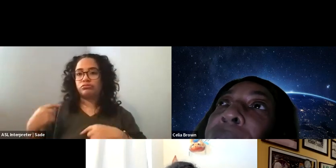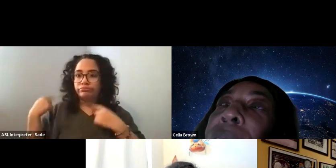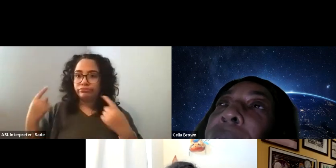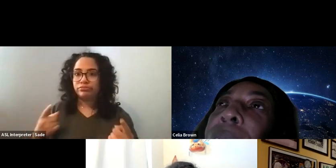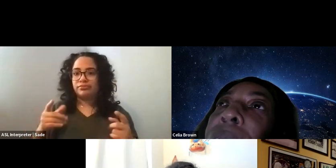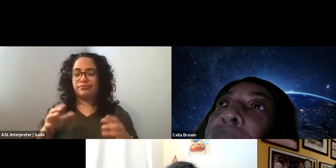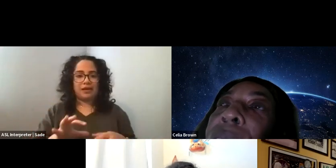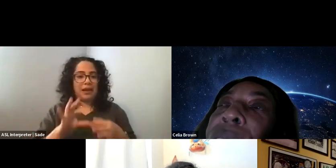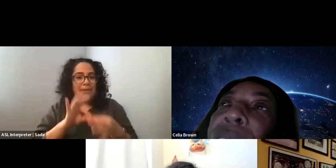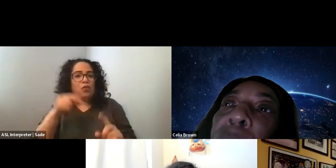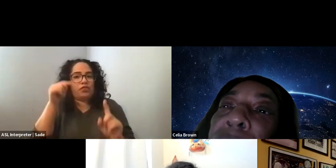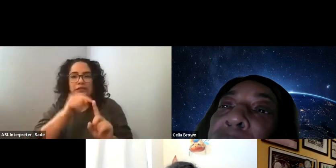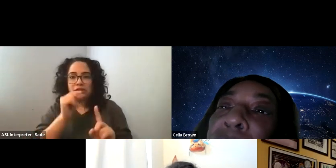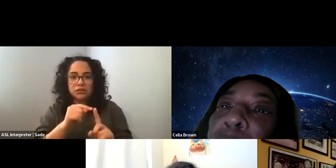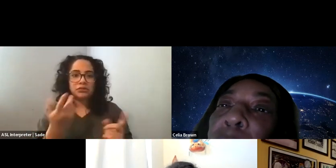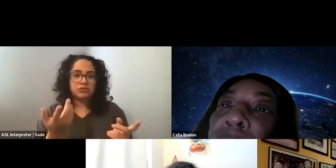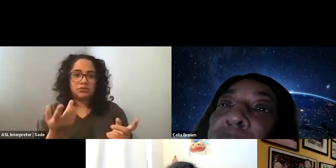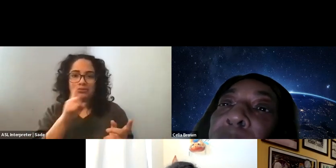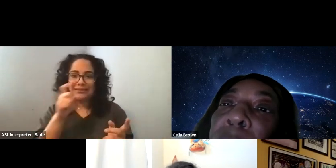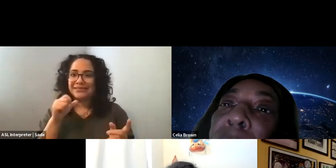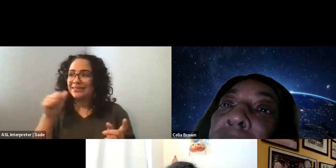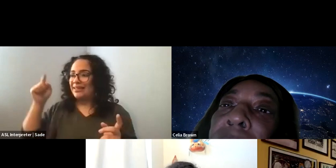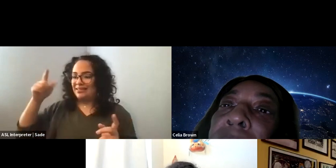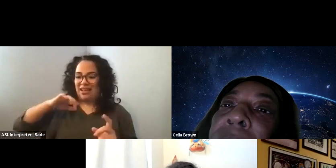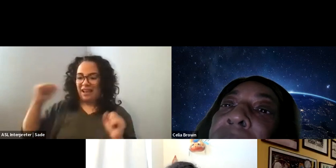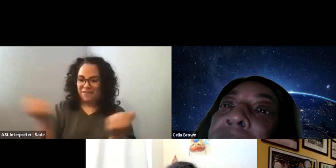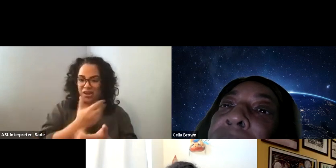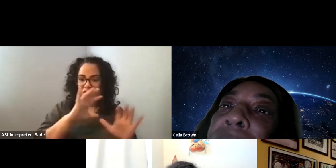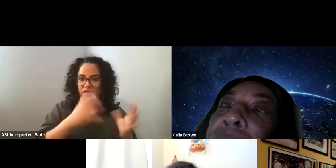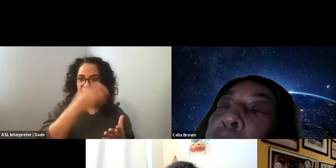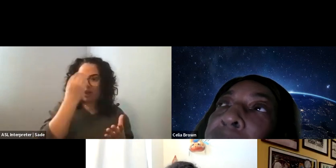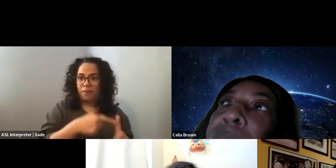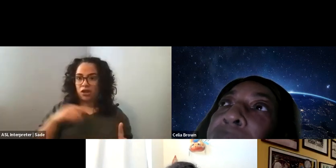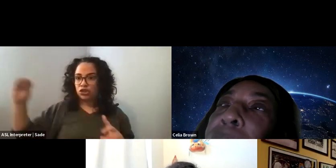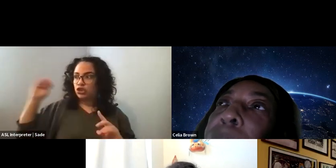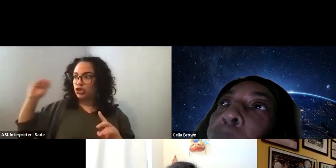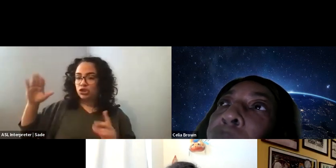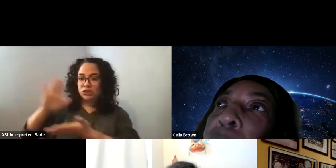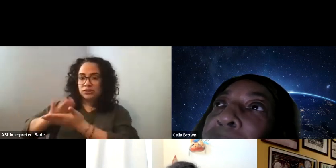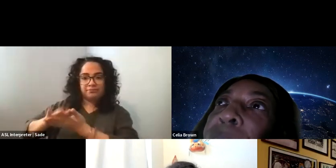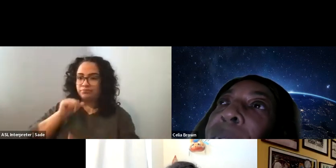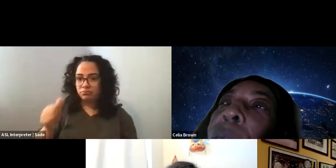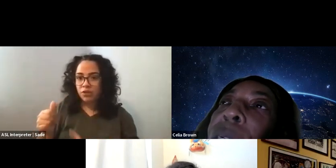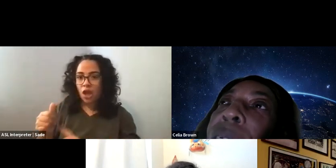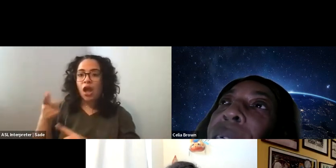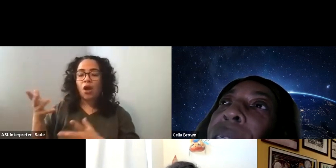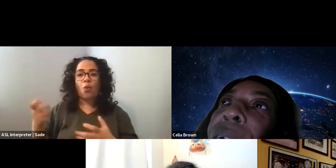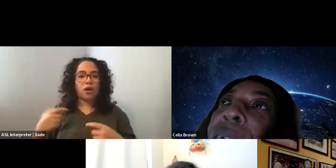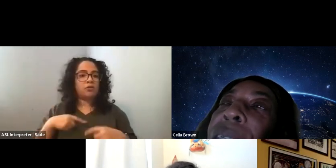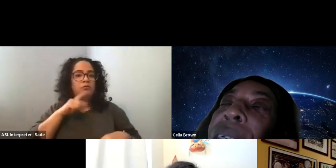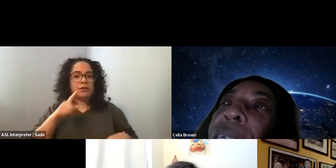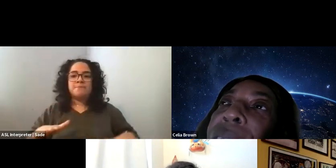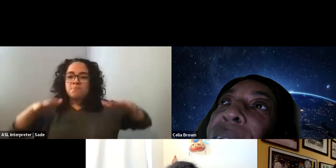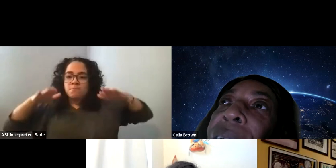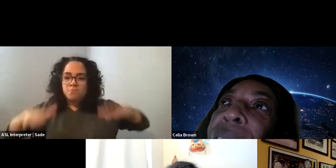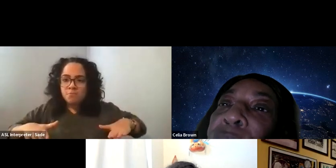this because this wasn't really taught in school. And he wanted us to be well-grounded. He wanted us